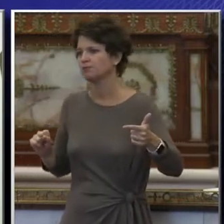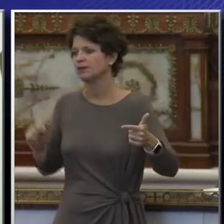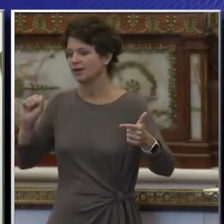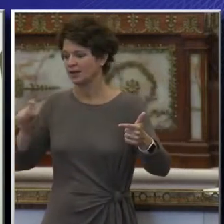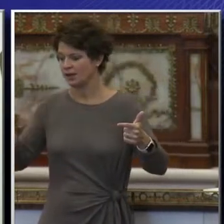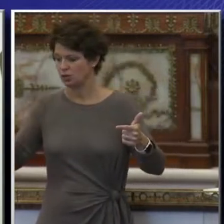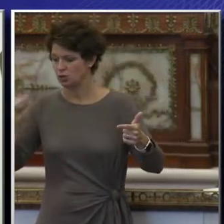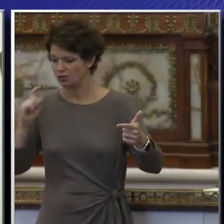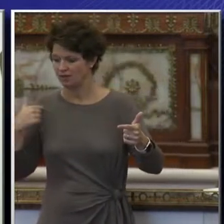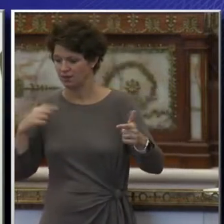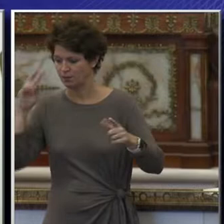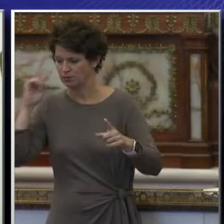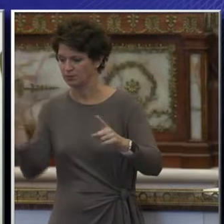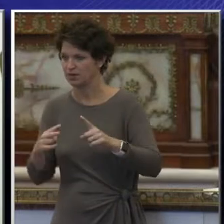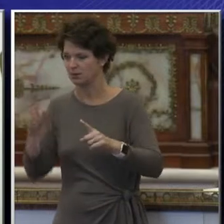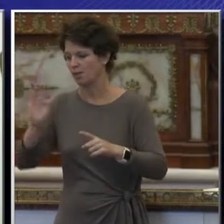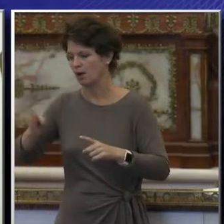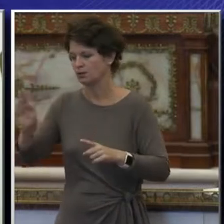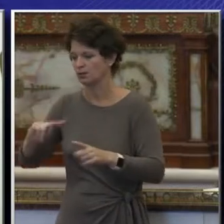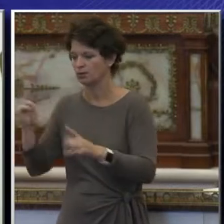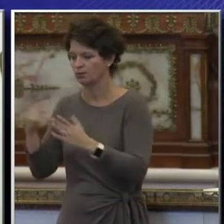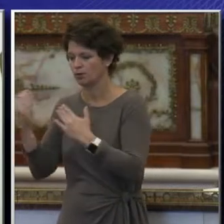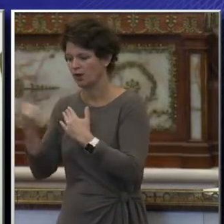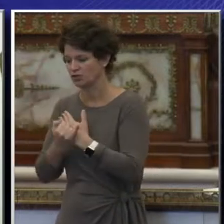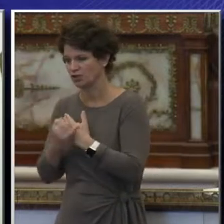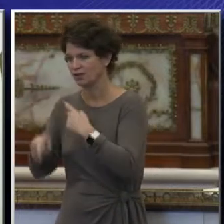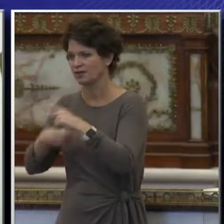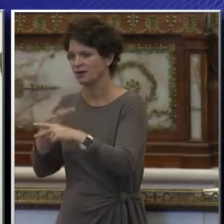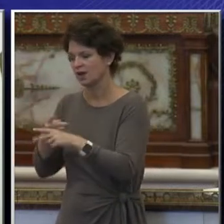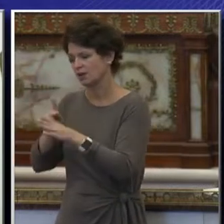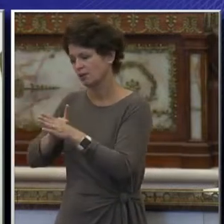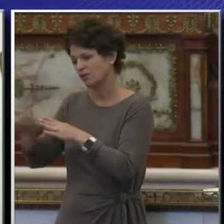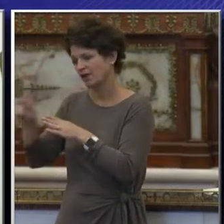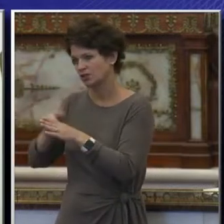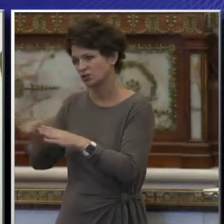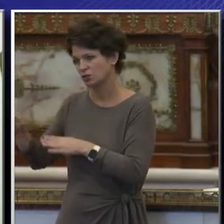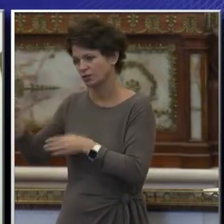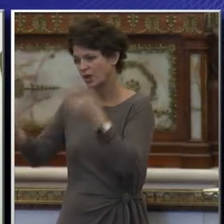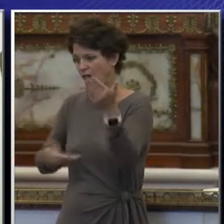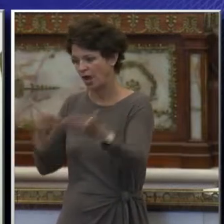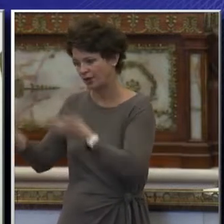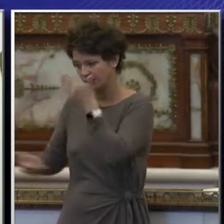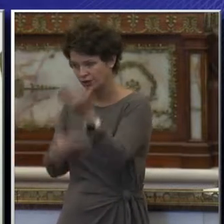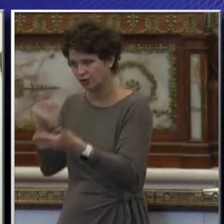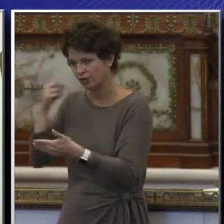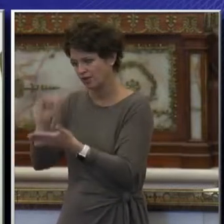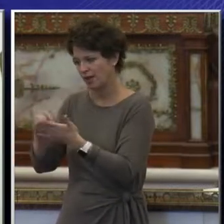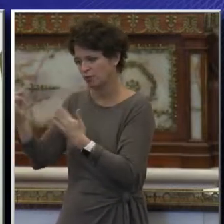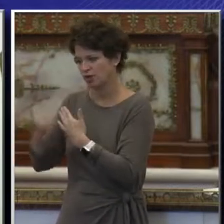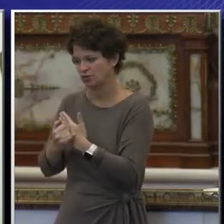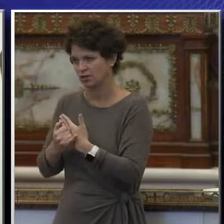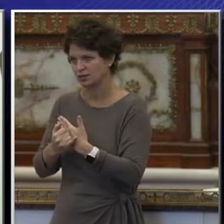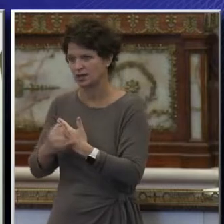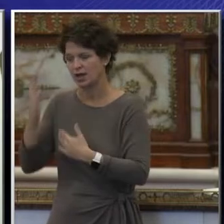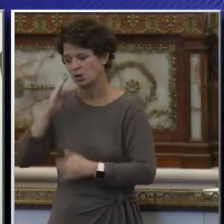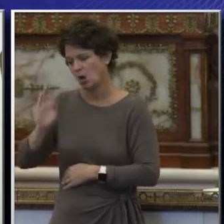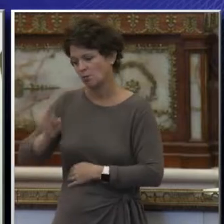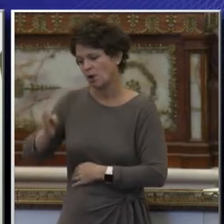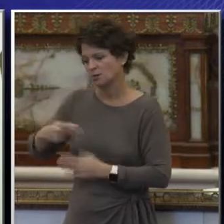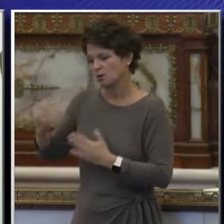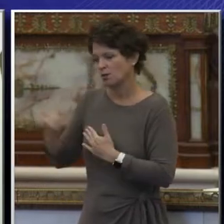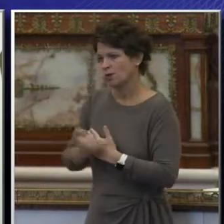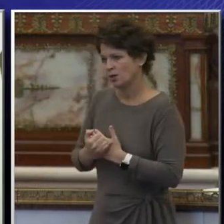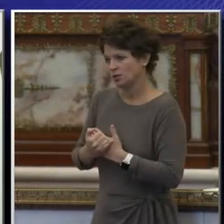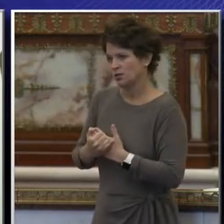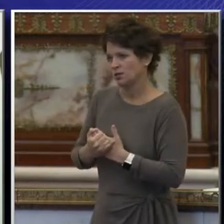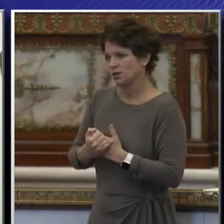you give a perspective on the Baltimore project, the type of professionals that were brought in for that project? I know the Baltimore project and this